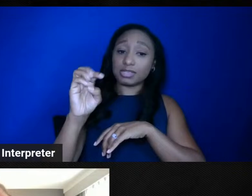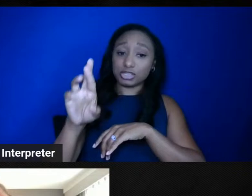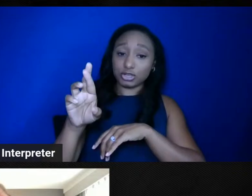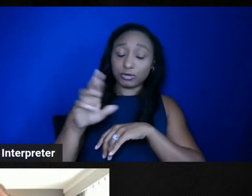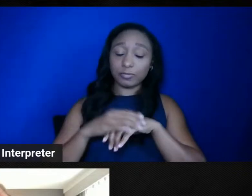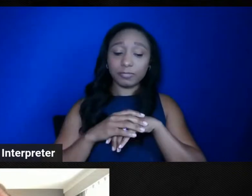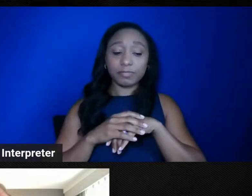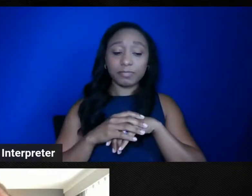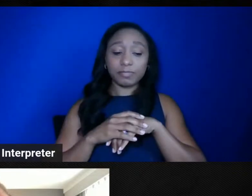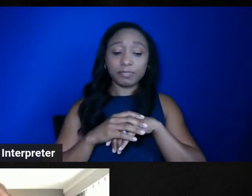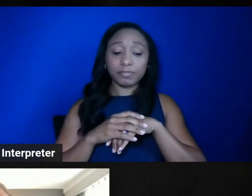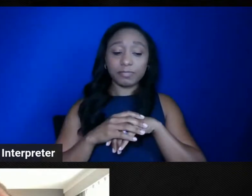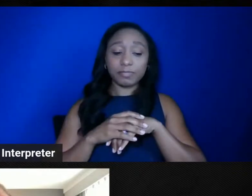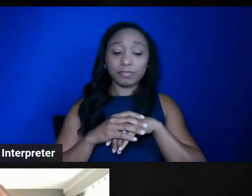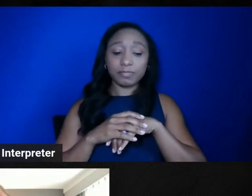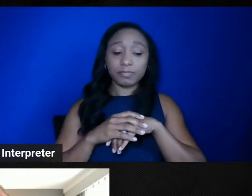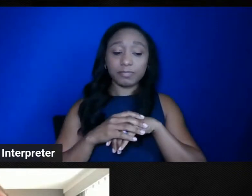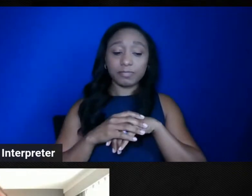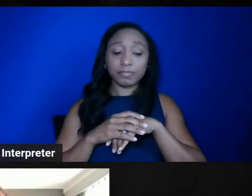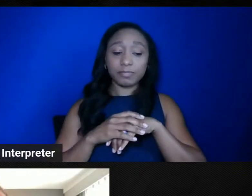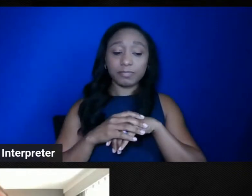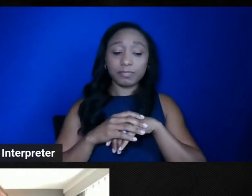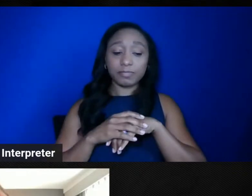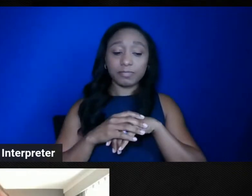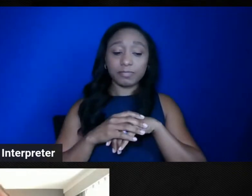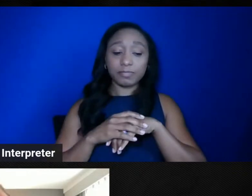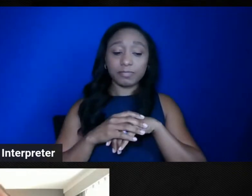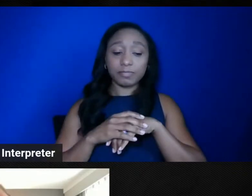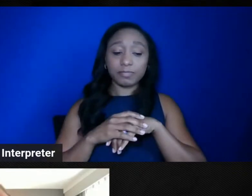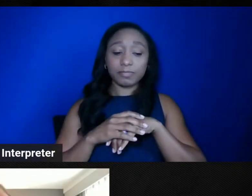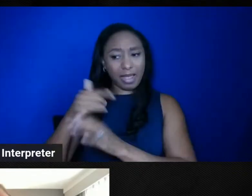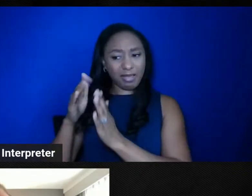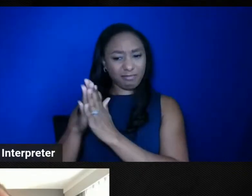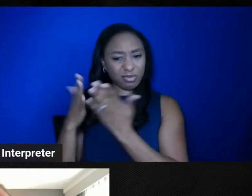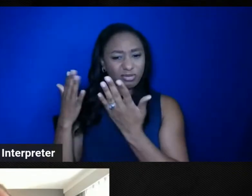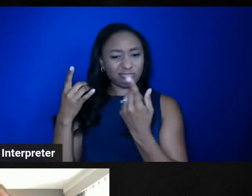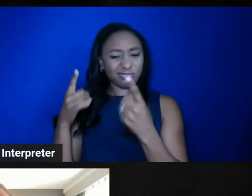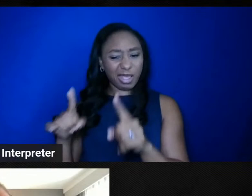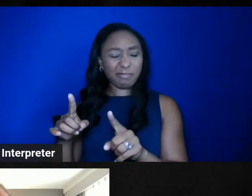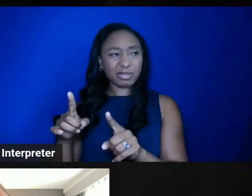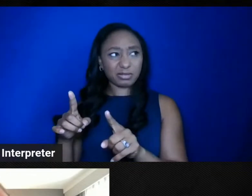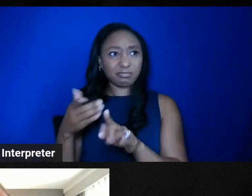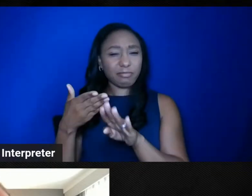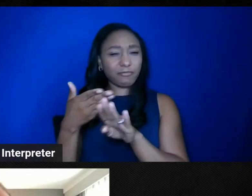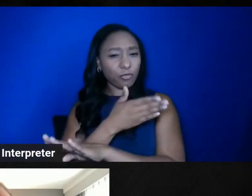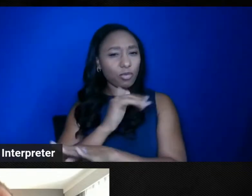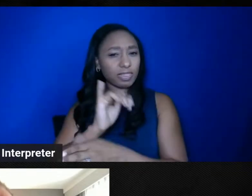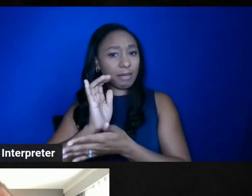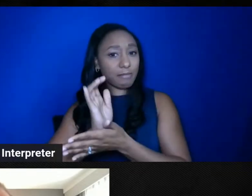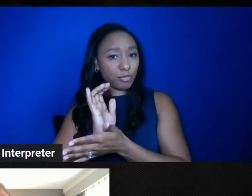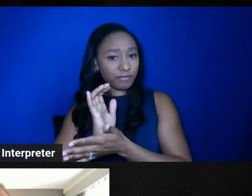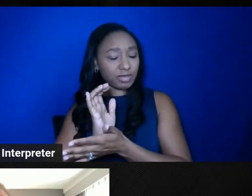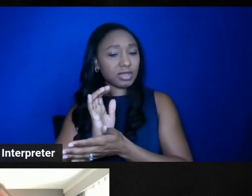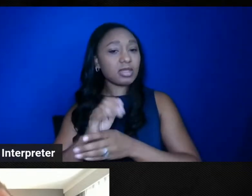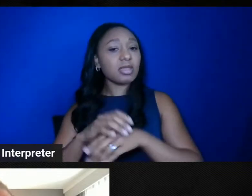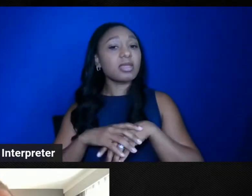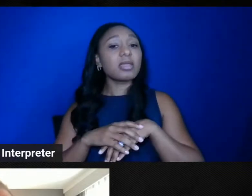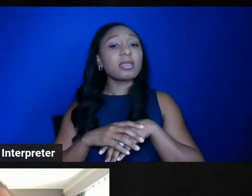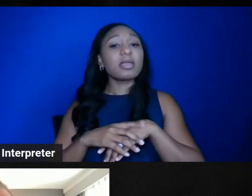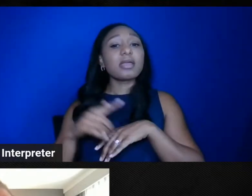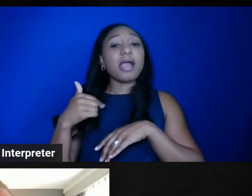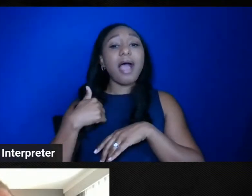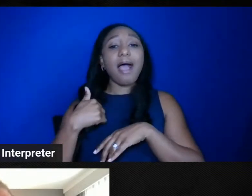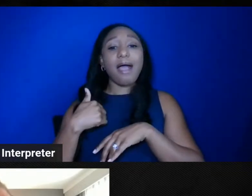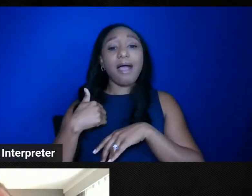came out of 12 Years a Slave, when I was finishing up research on a different book about suicide